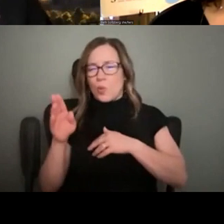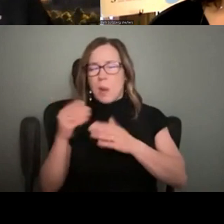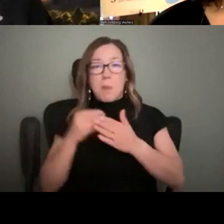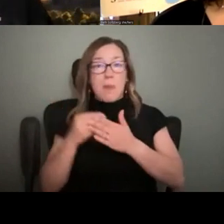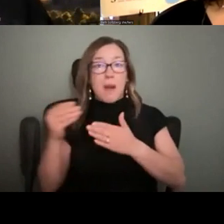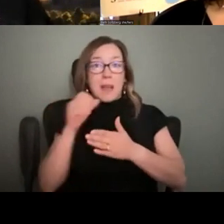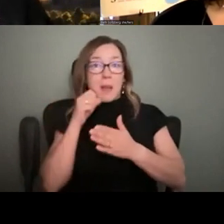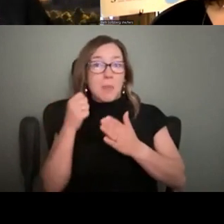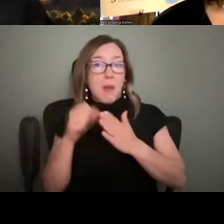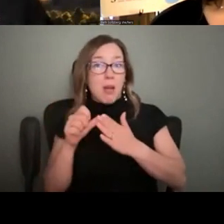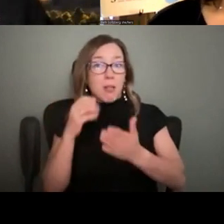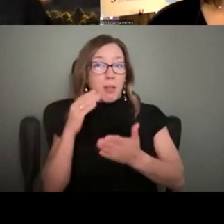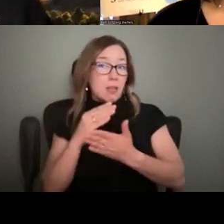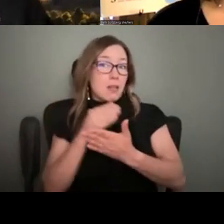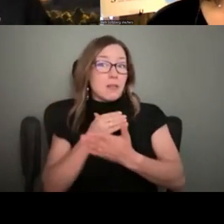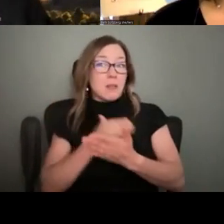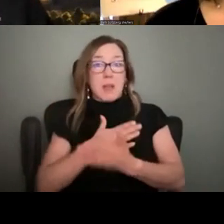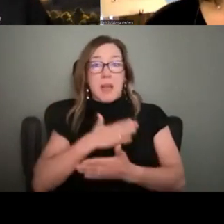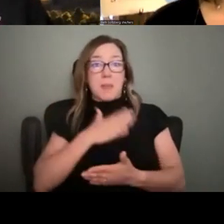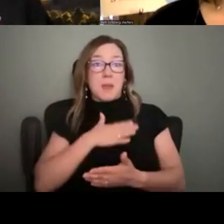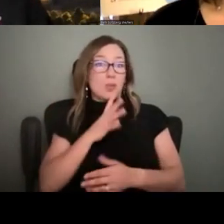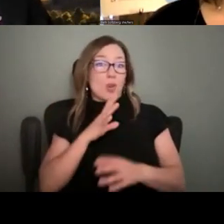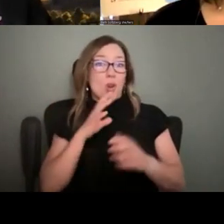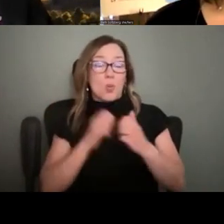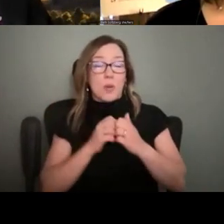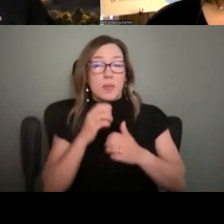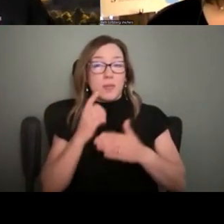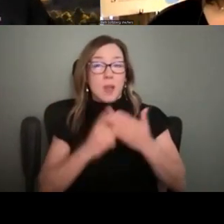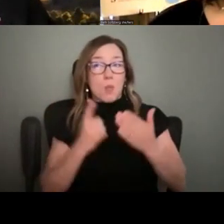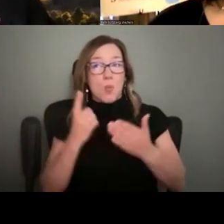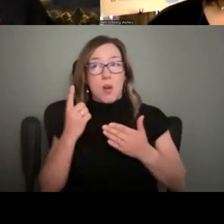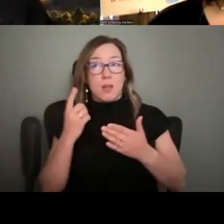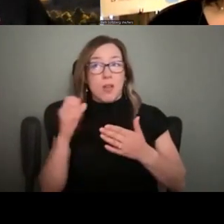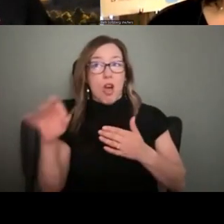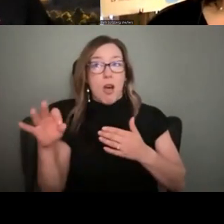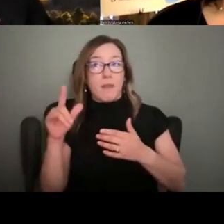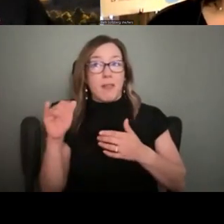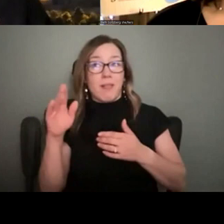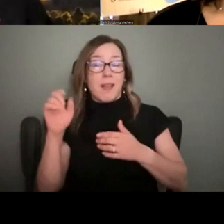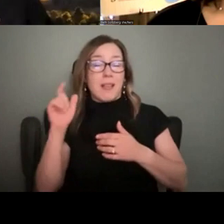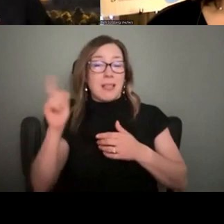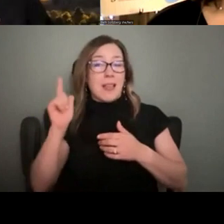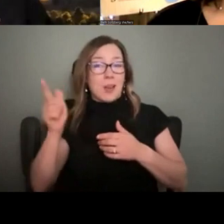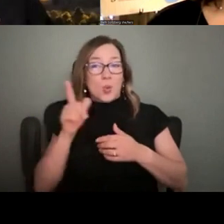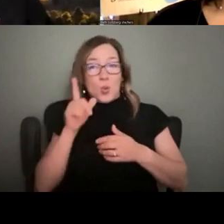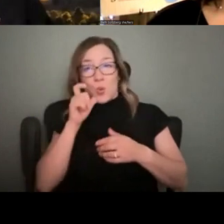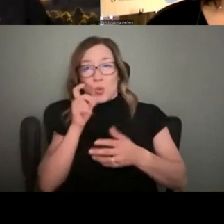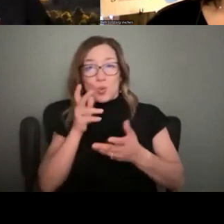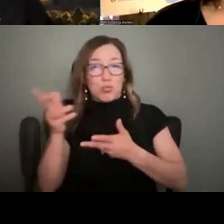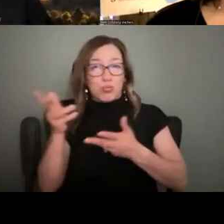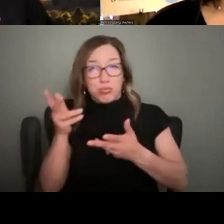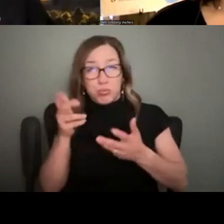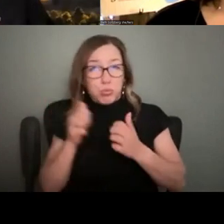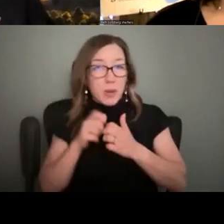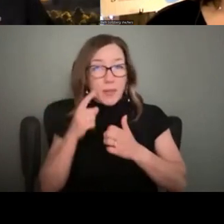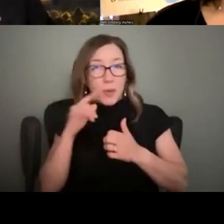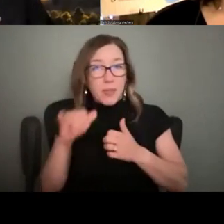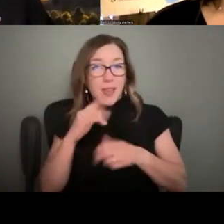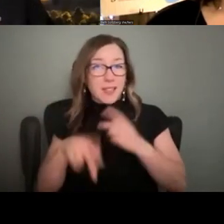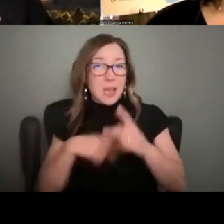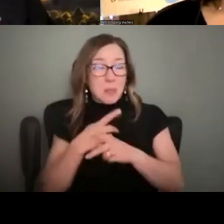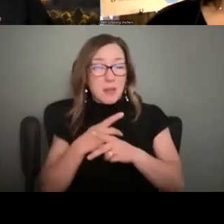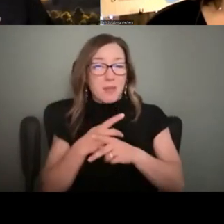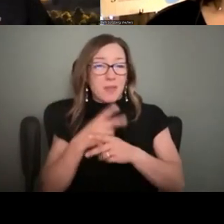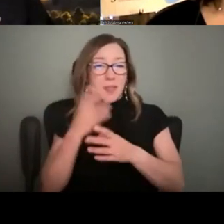and I'm happy to talk with anybody offline about that and who to work with for that kind of information. But even that cost is